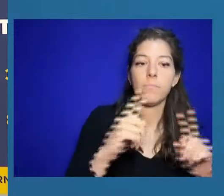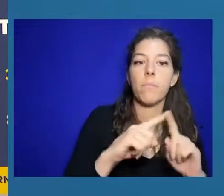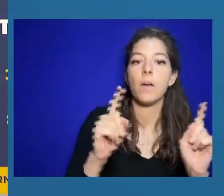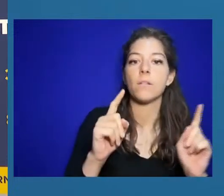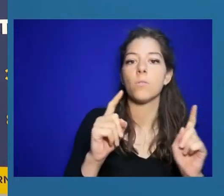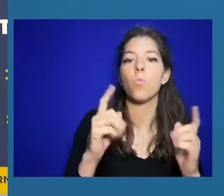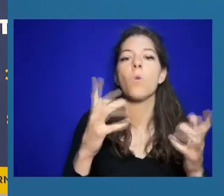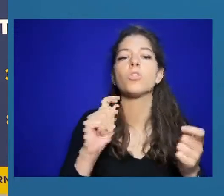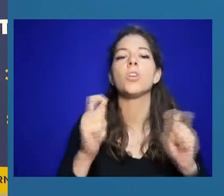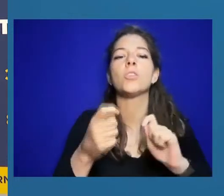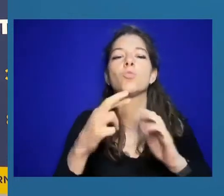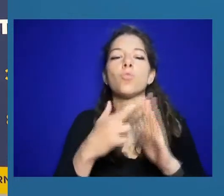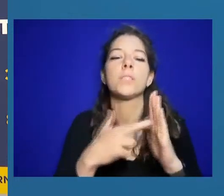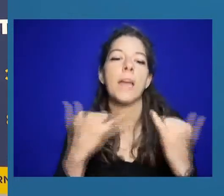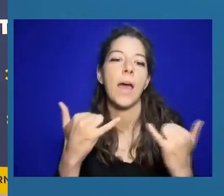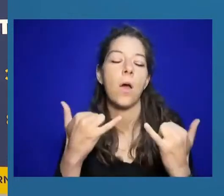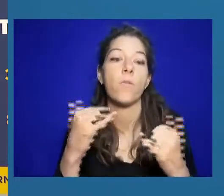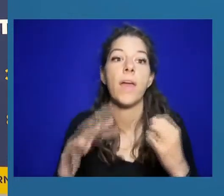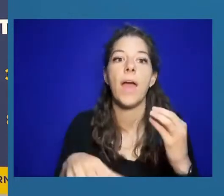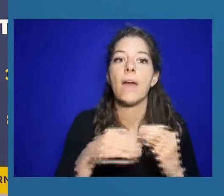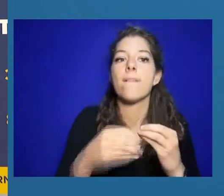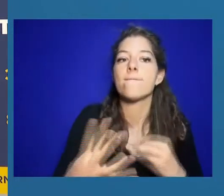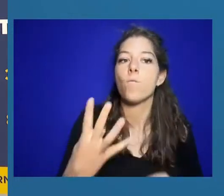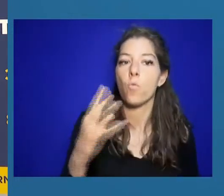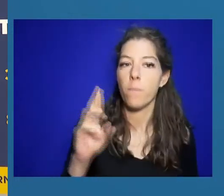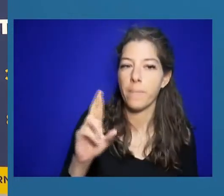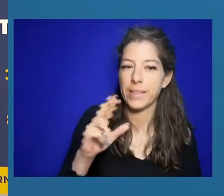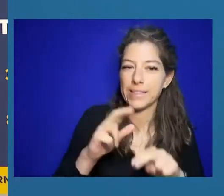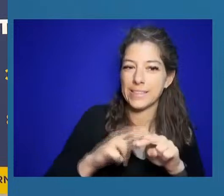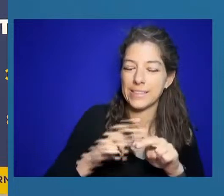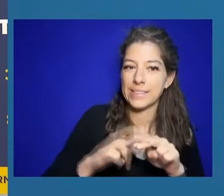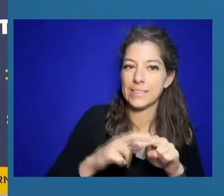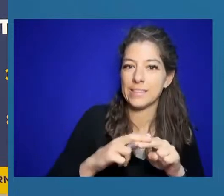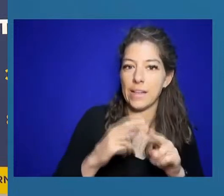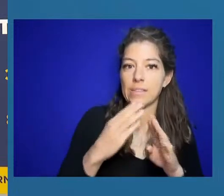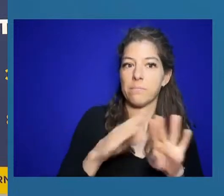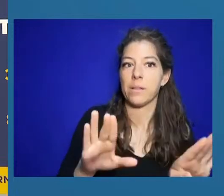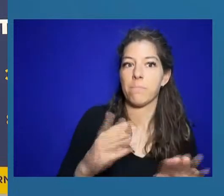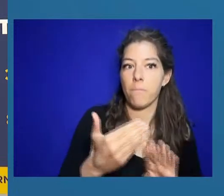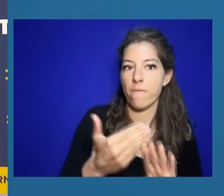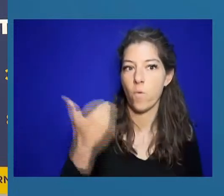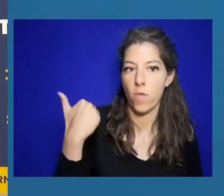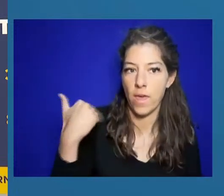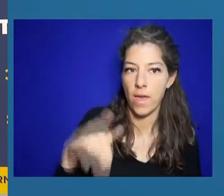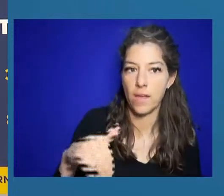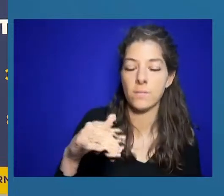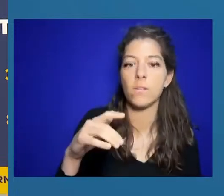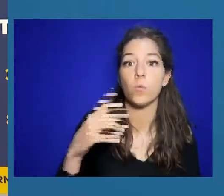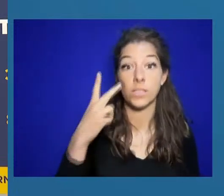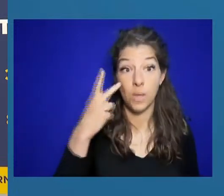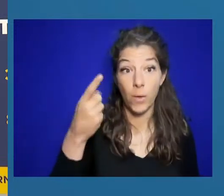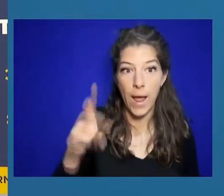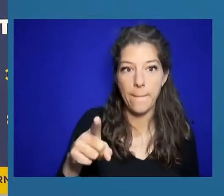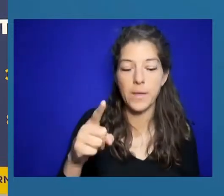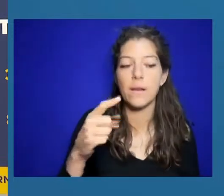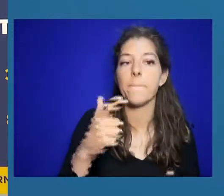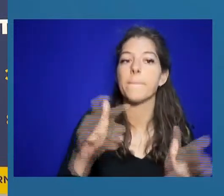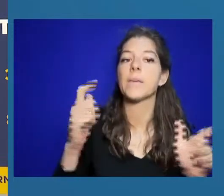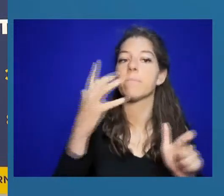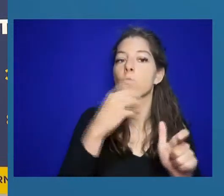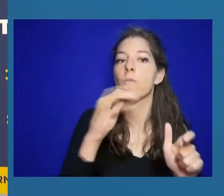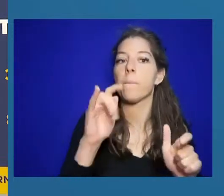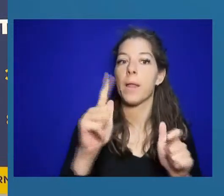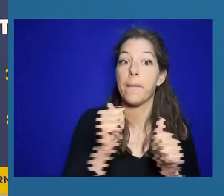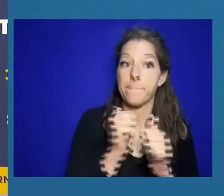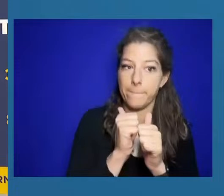changed the rules now? They added 4 Republican seats that had been evenly split before that. We saw what happened. The big, beautiful bill passed by that